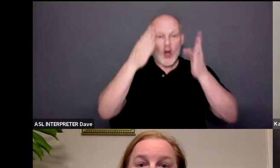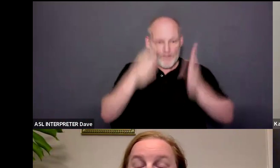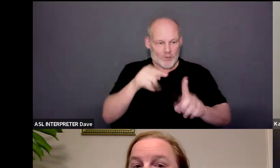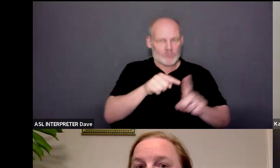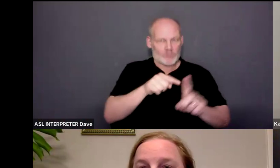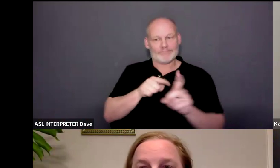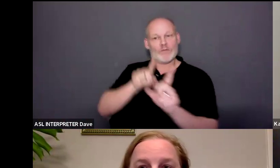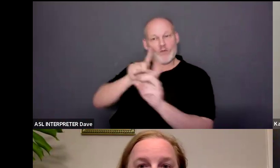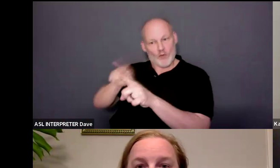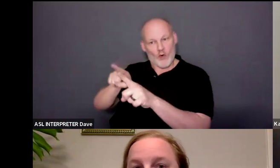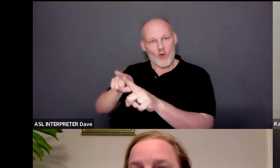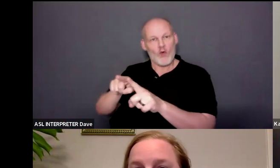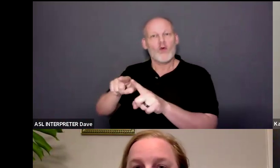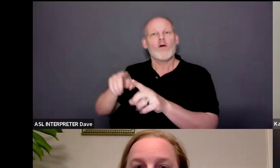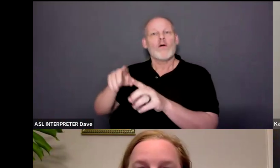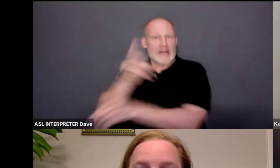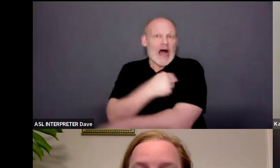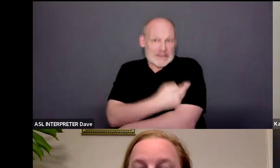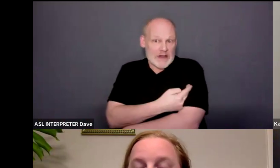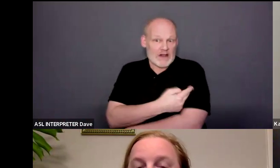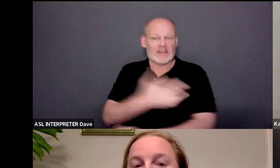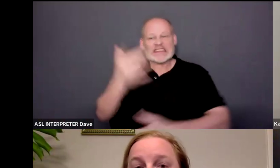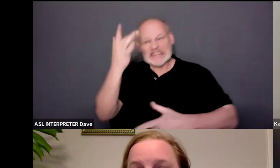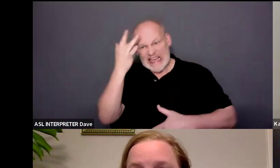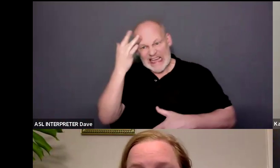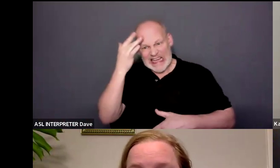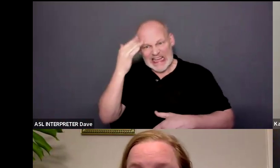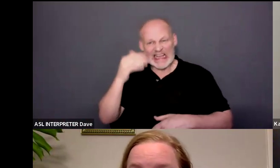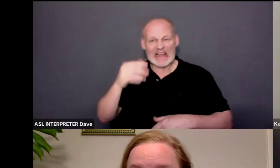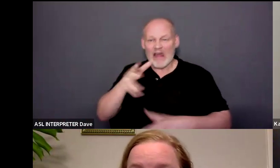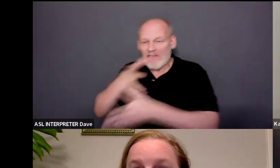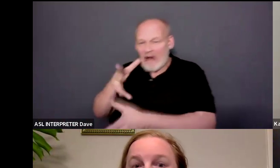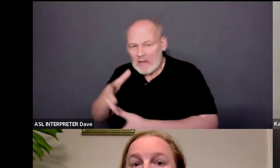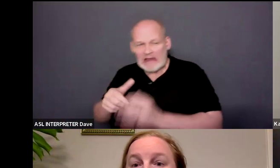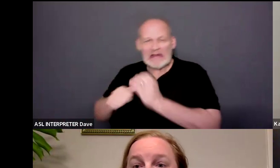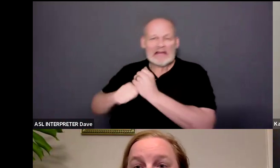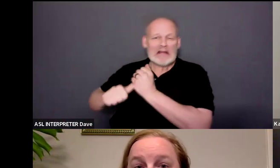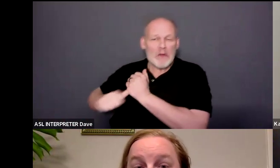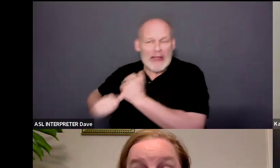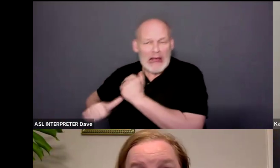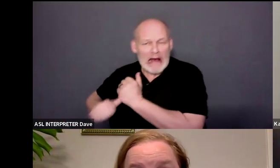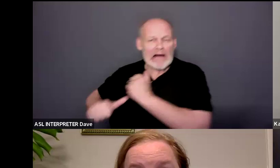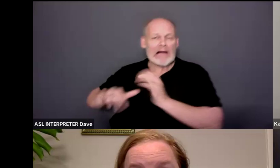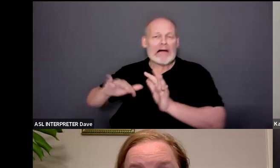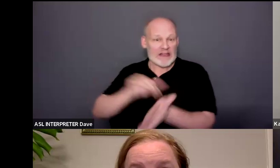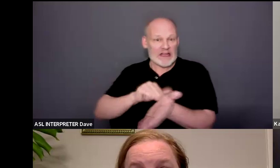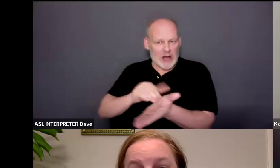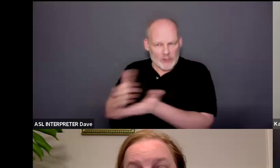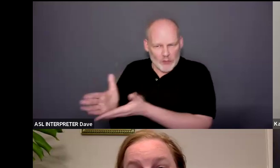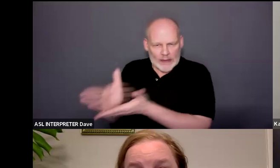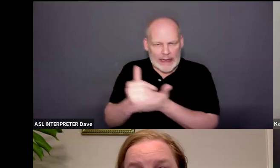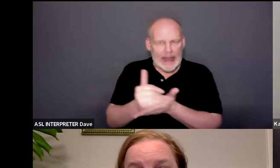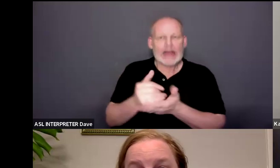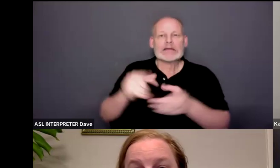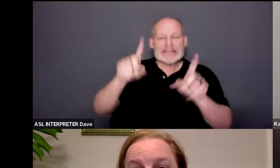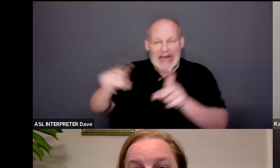hospital and they are sick. They have diarrhea. They have vomiting. The doctor runs tests, collects stool samples,